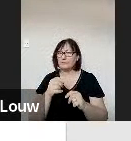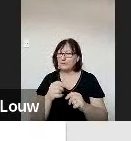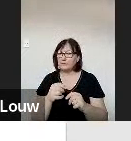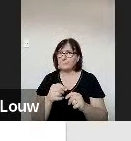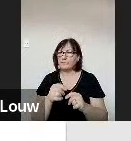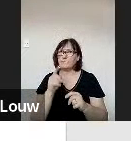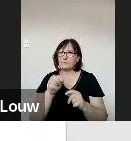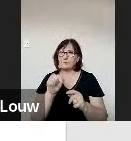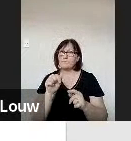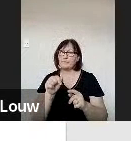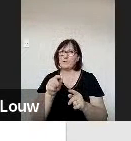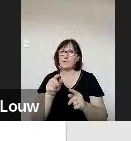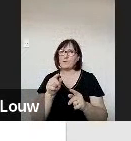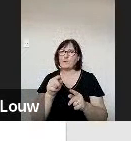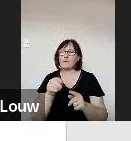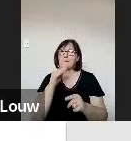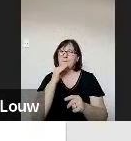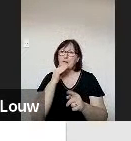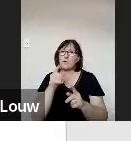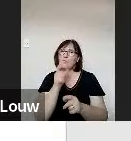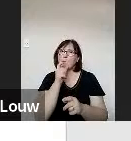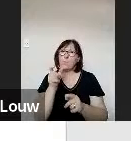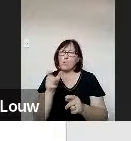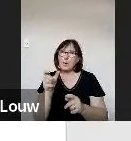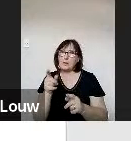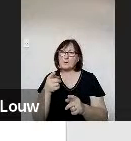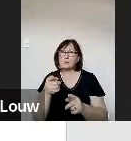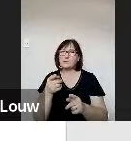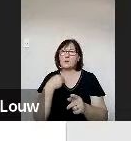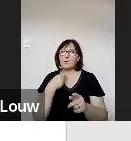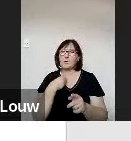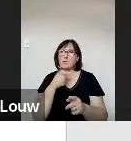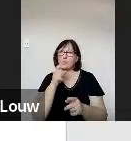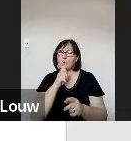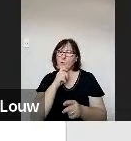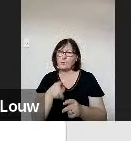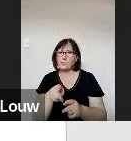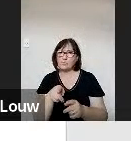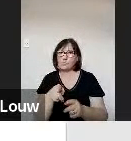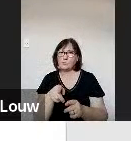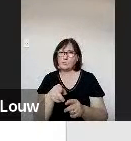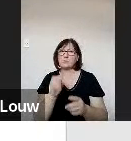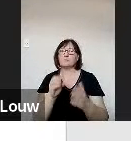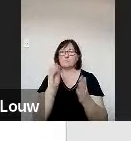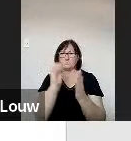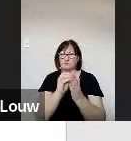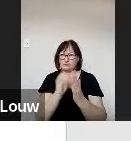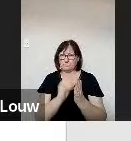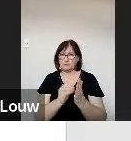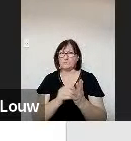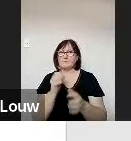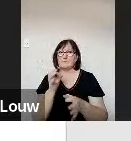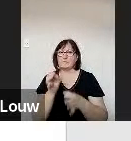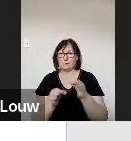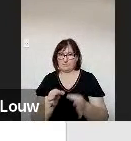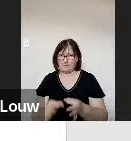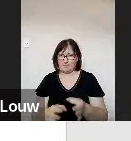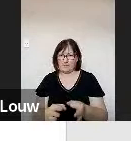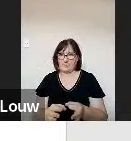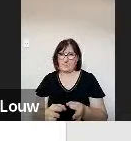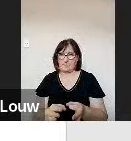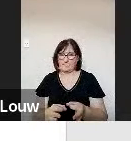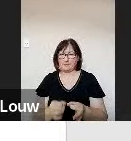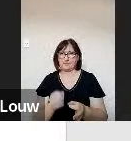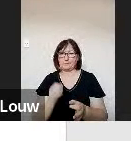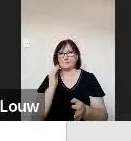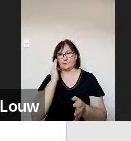the words used in the headings and relative section, as well as chapter notes, which may be relevant to the classification